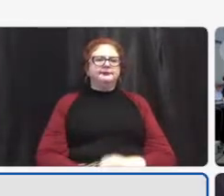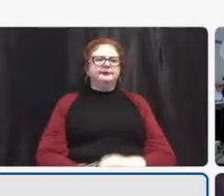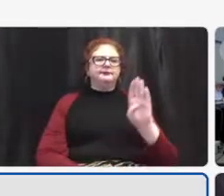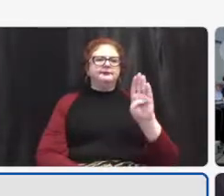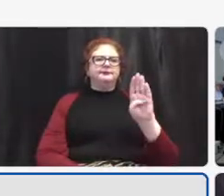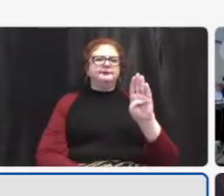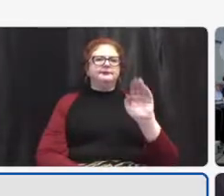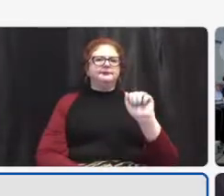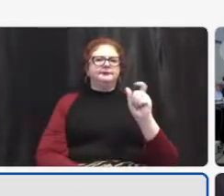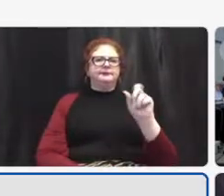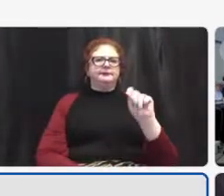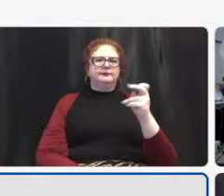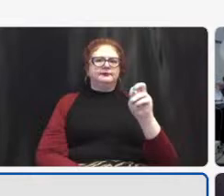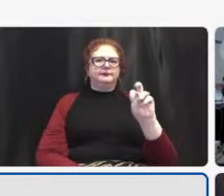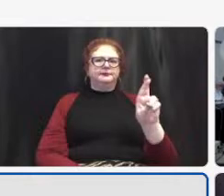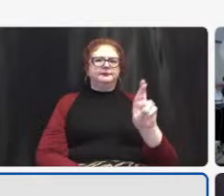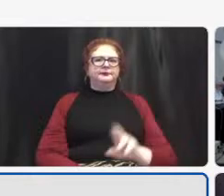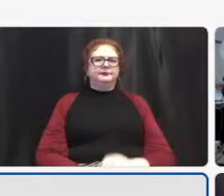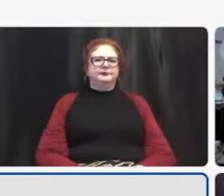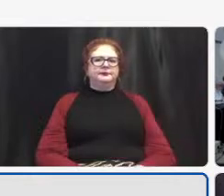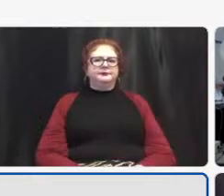Baxter?